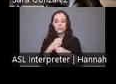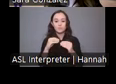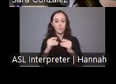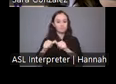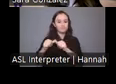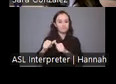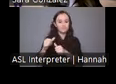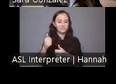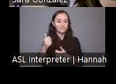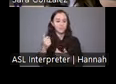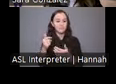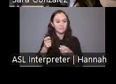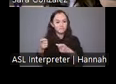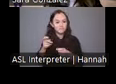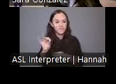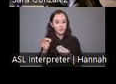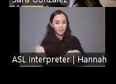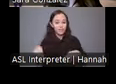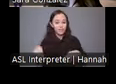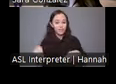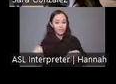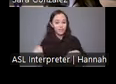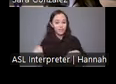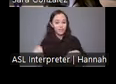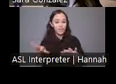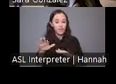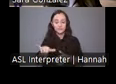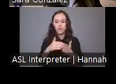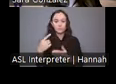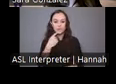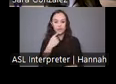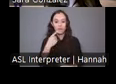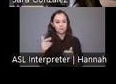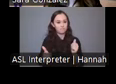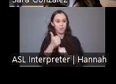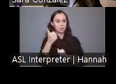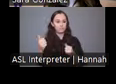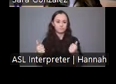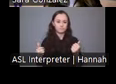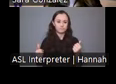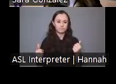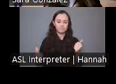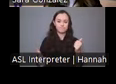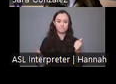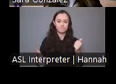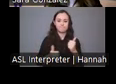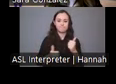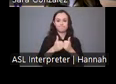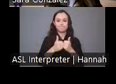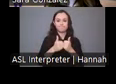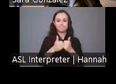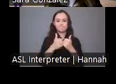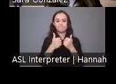lands. These often frame collaborative partnerships as the key obstacle standing in the way of